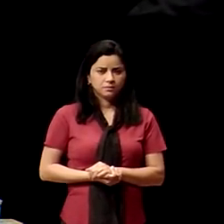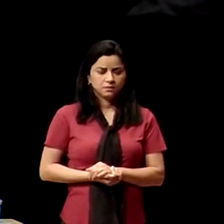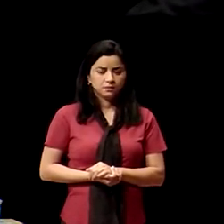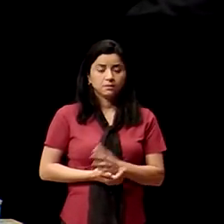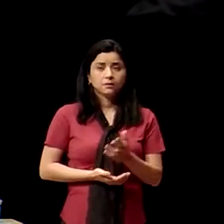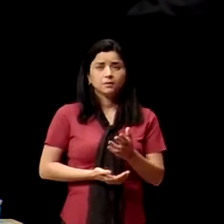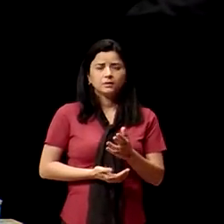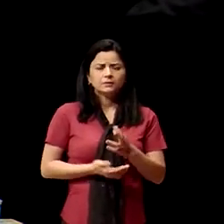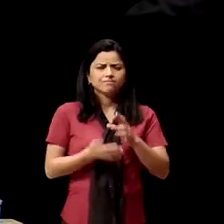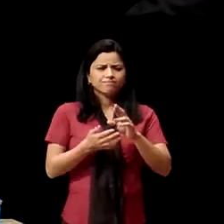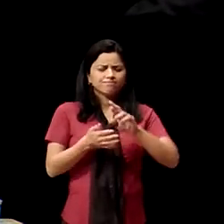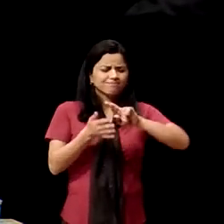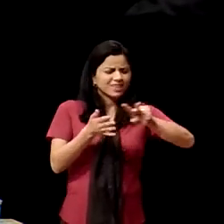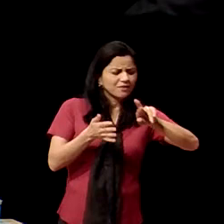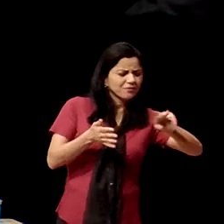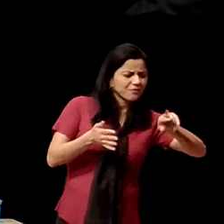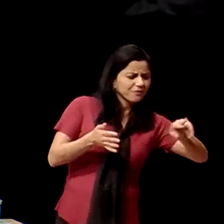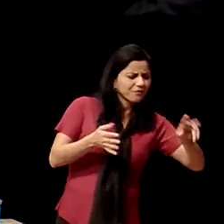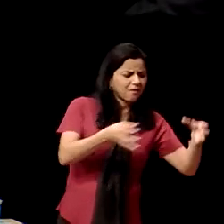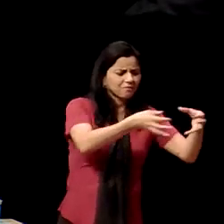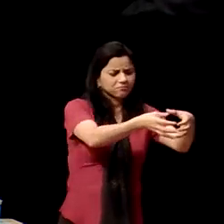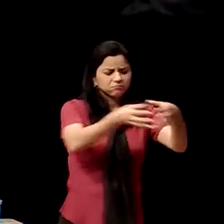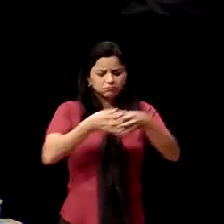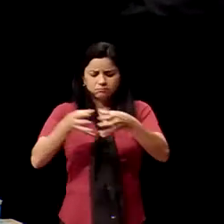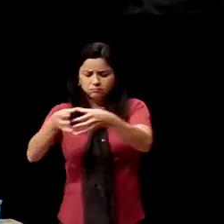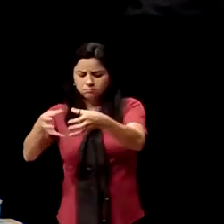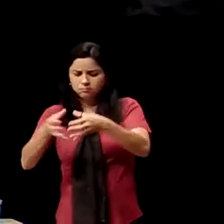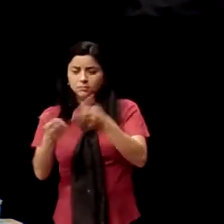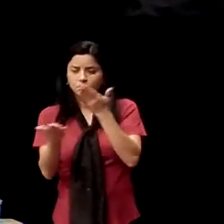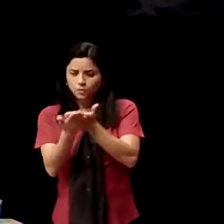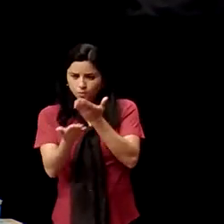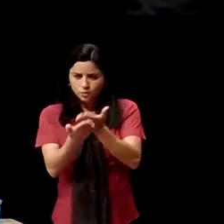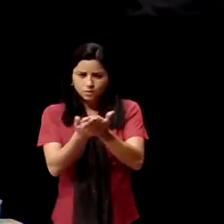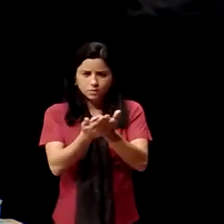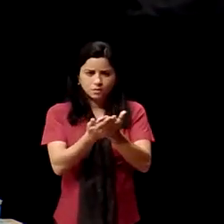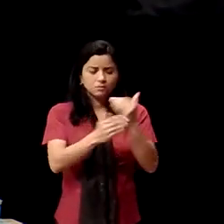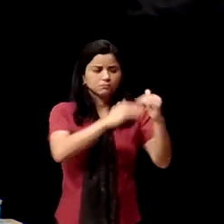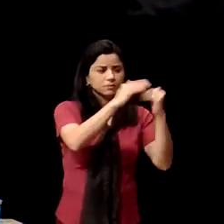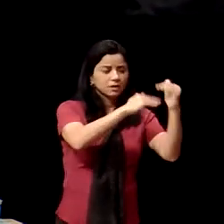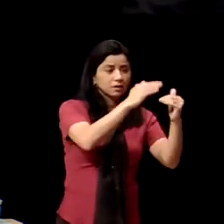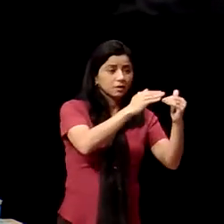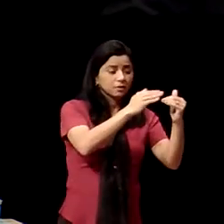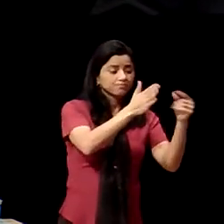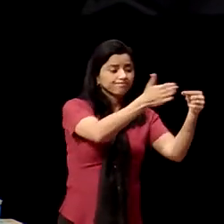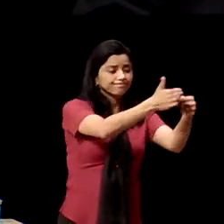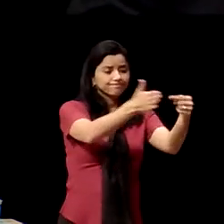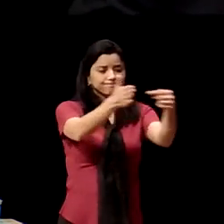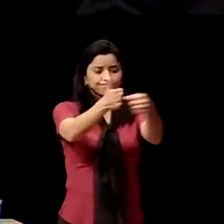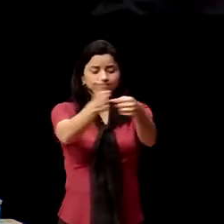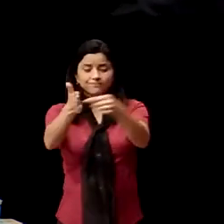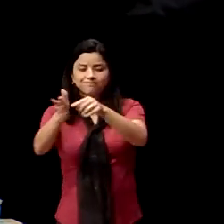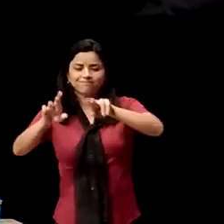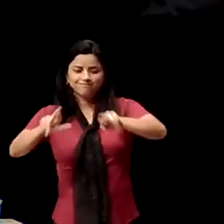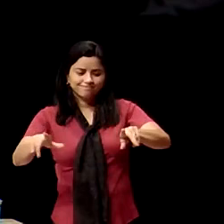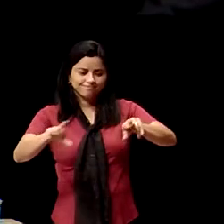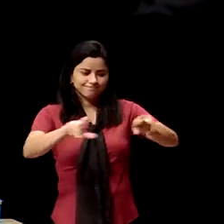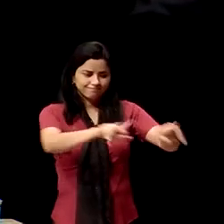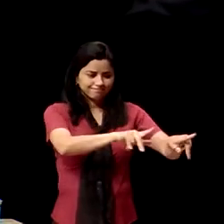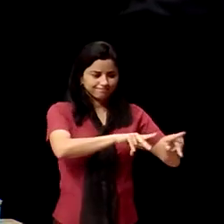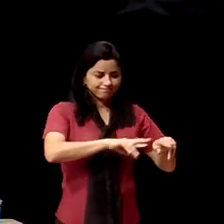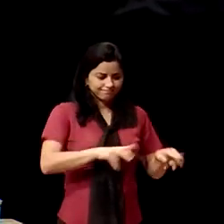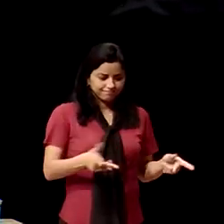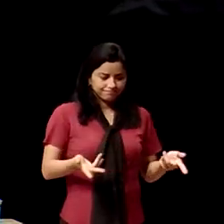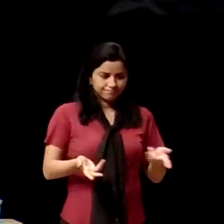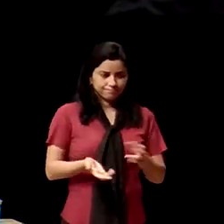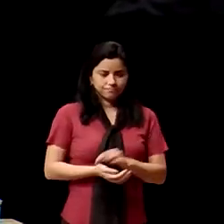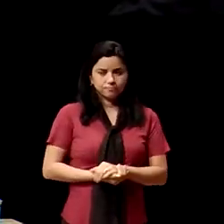contents. Muitos estudos, grupos de estudos foram desenvolvidos com objetivos diferentes. Some of